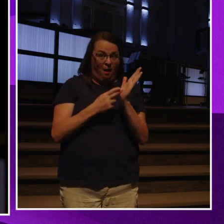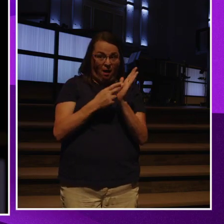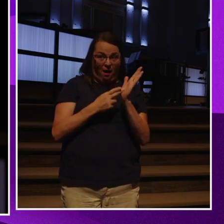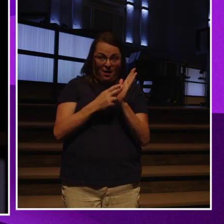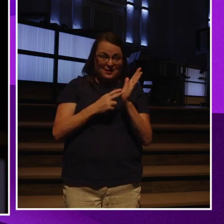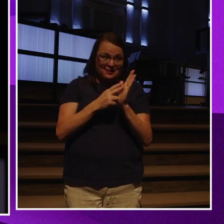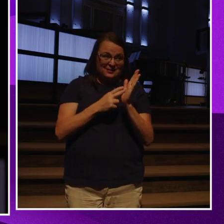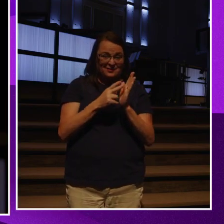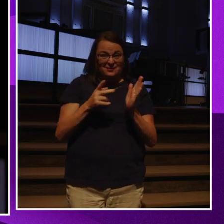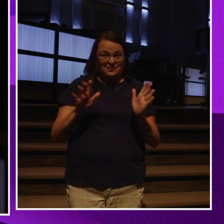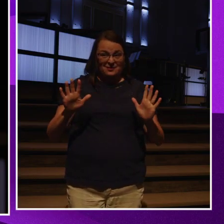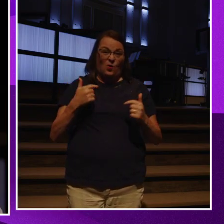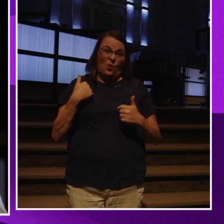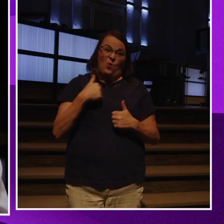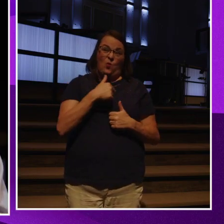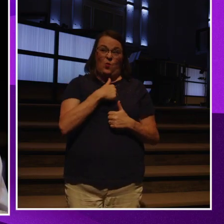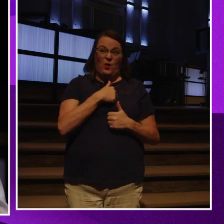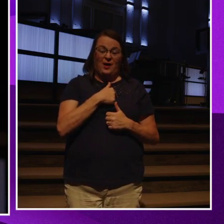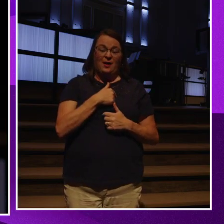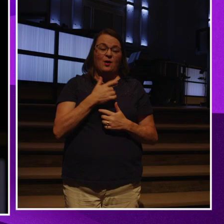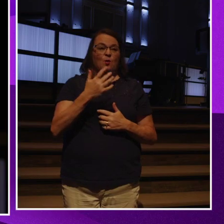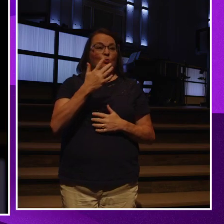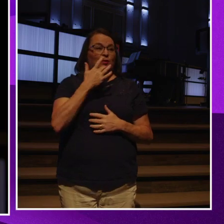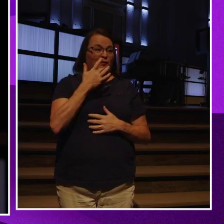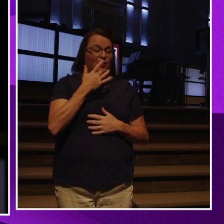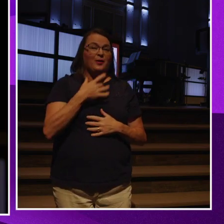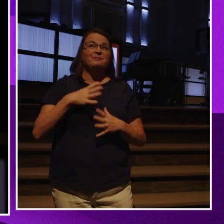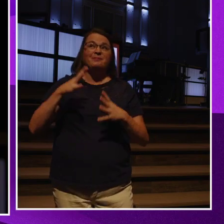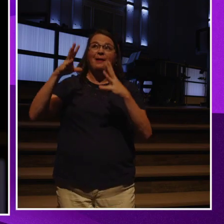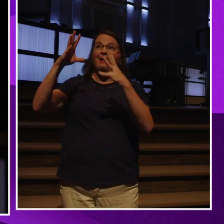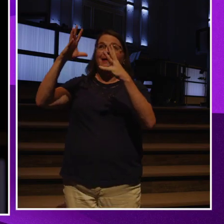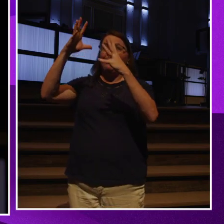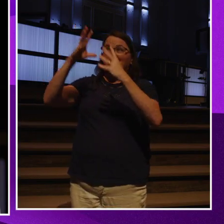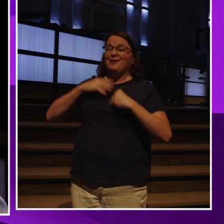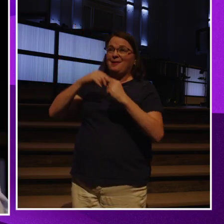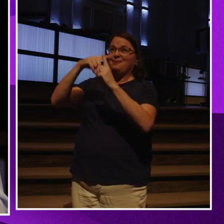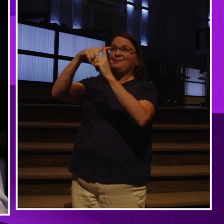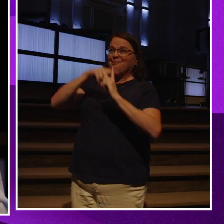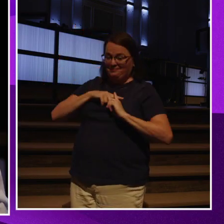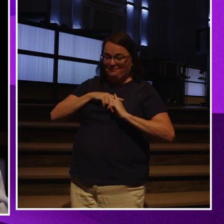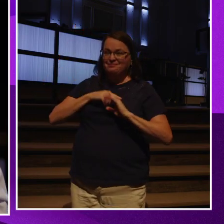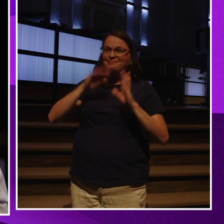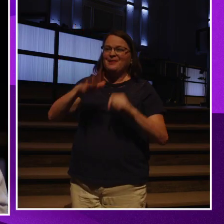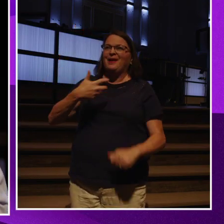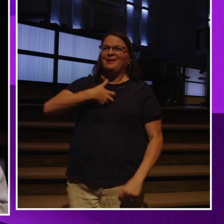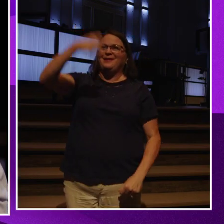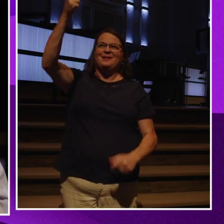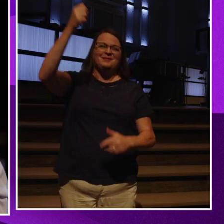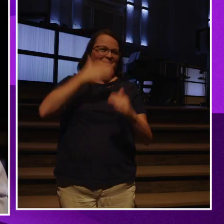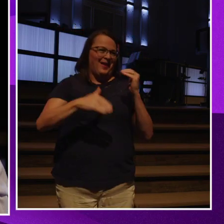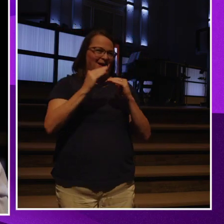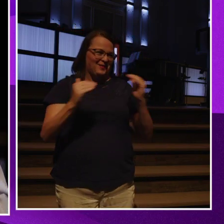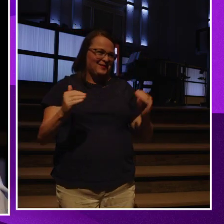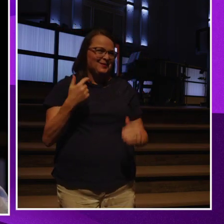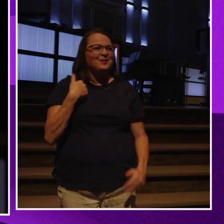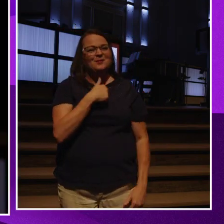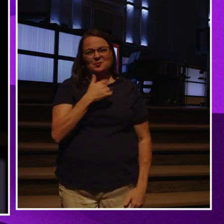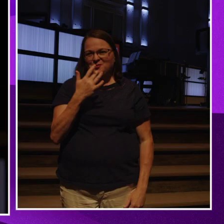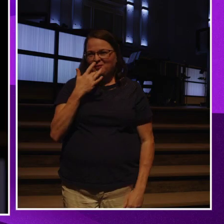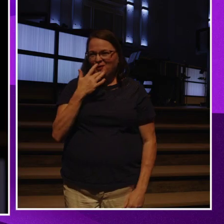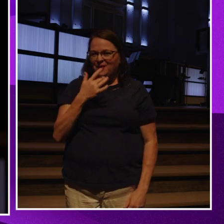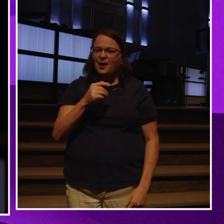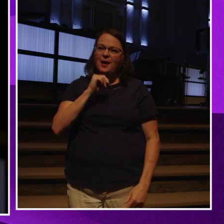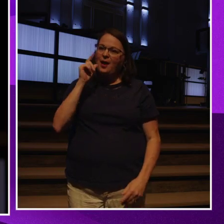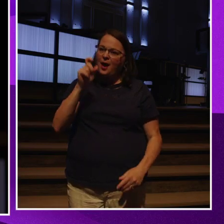we would prefer probably the moment we were saved if God would just take us on to heaven, right? We wouldn't have to deal with